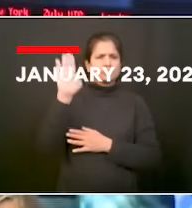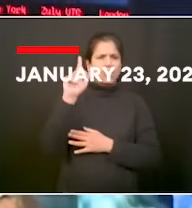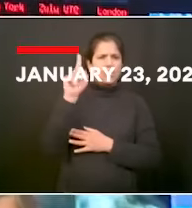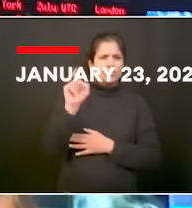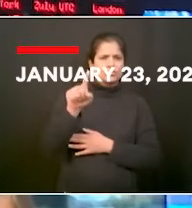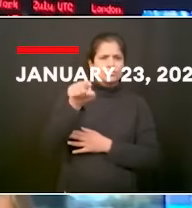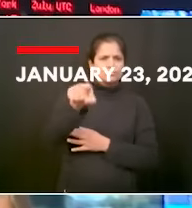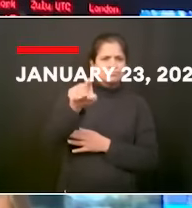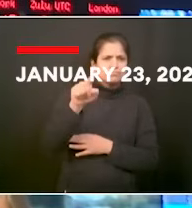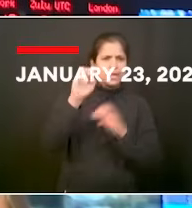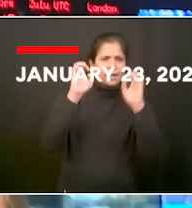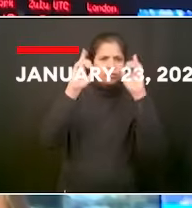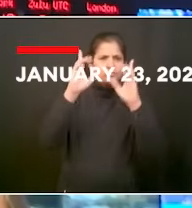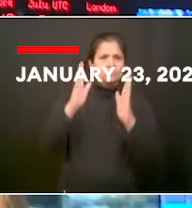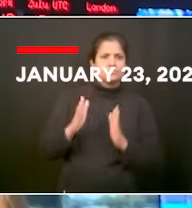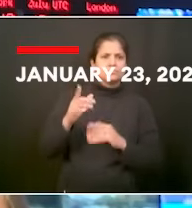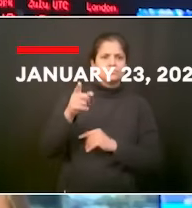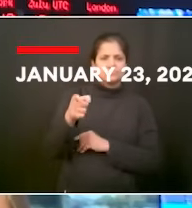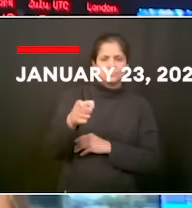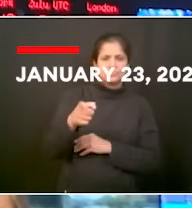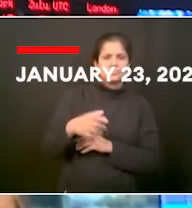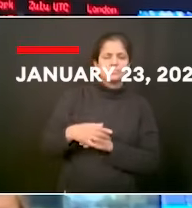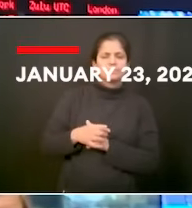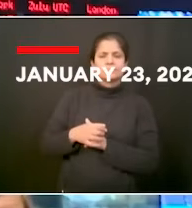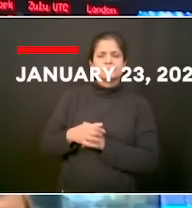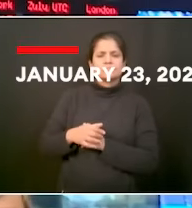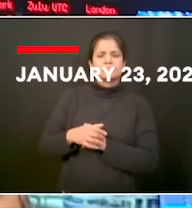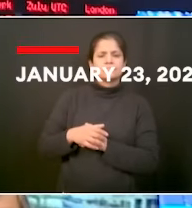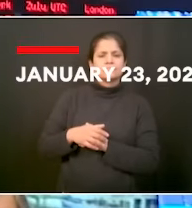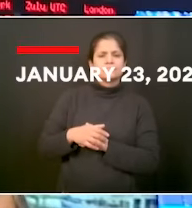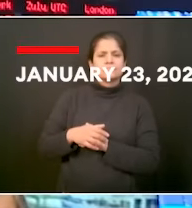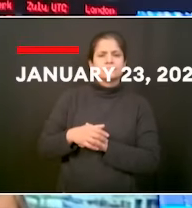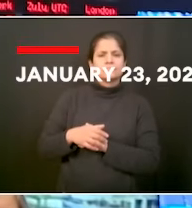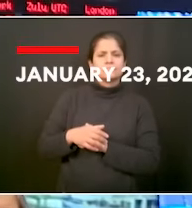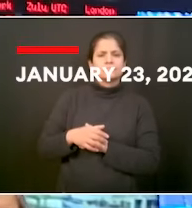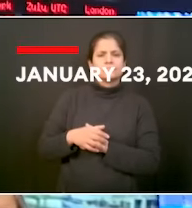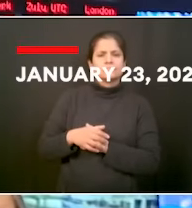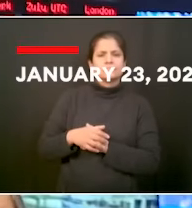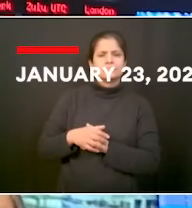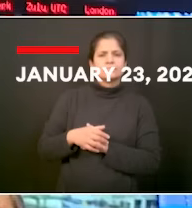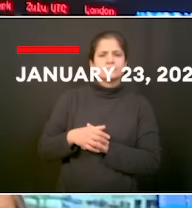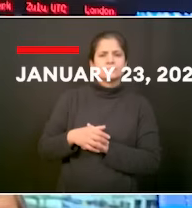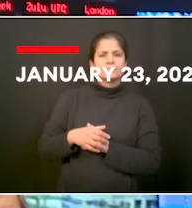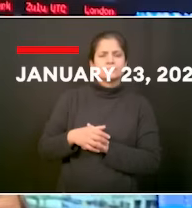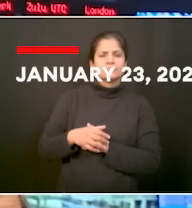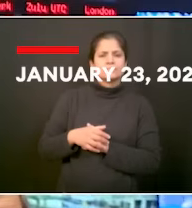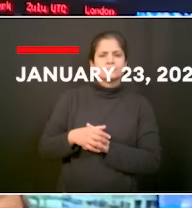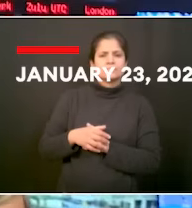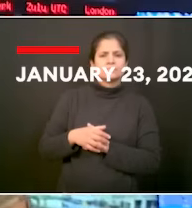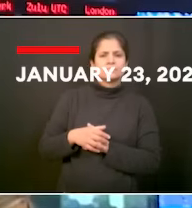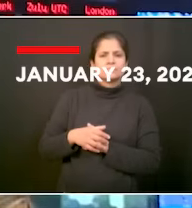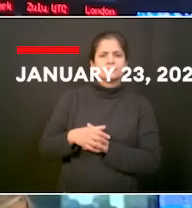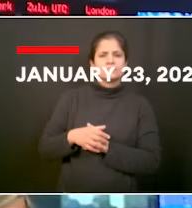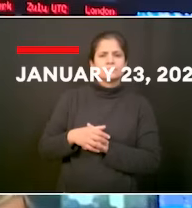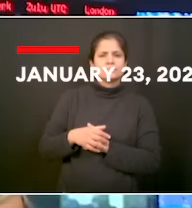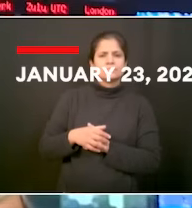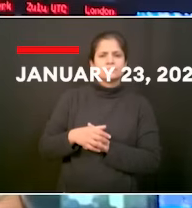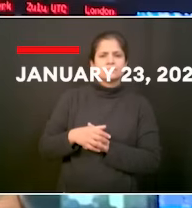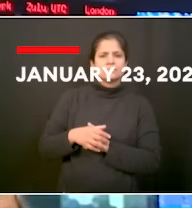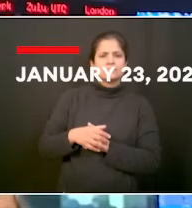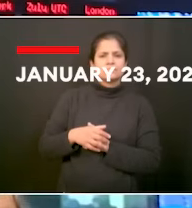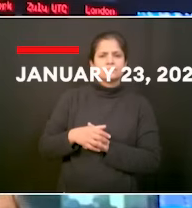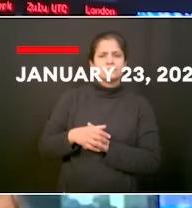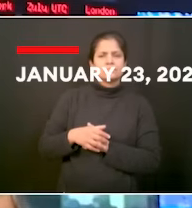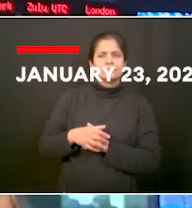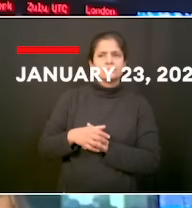tests since December? And if so, why haven't there been more recent tests that you? Yeah, so I think we